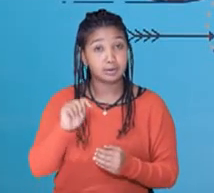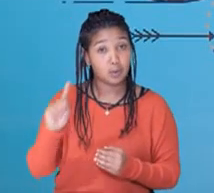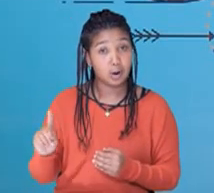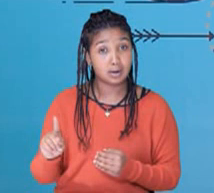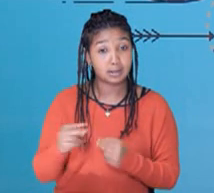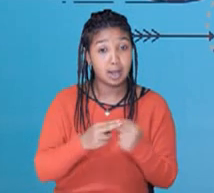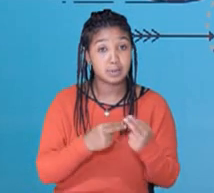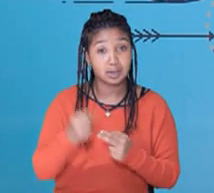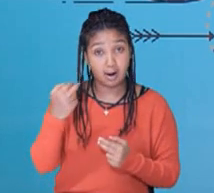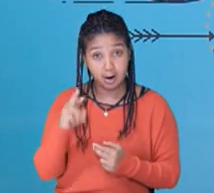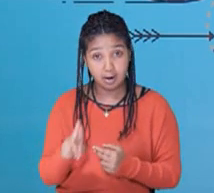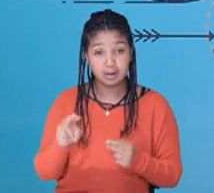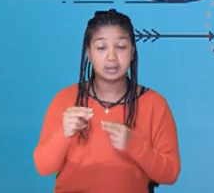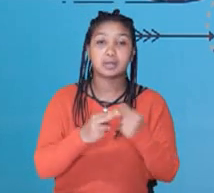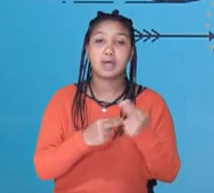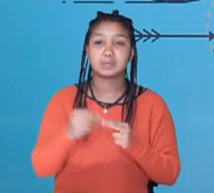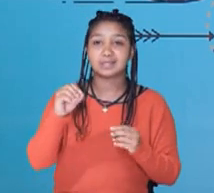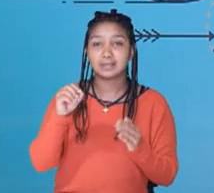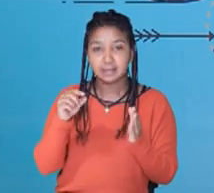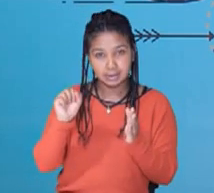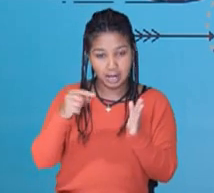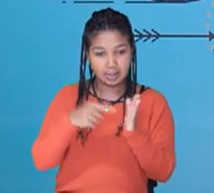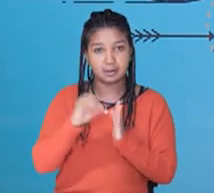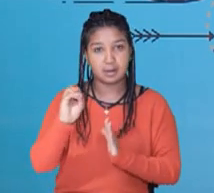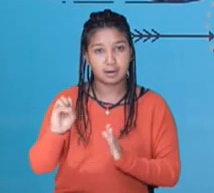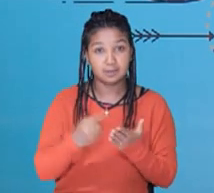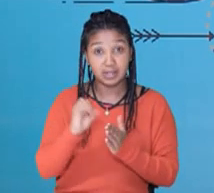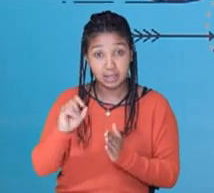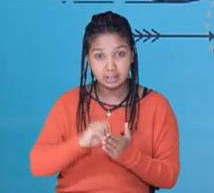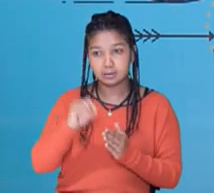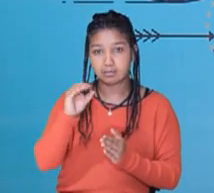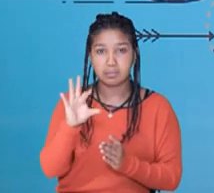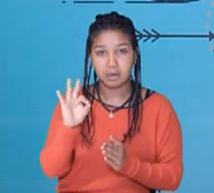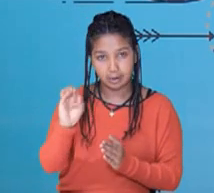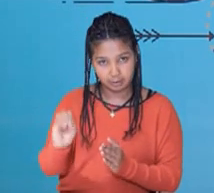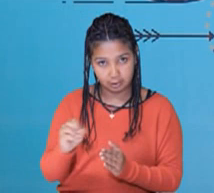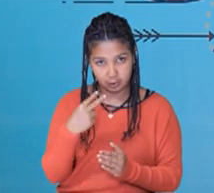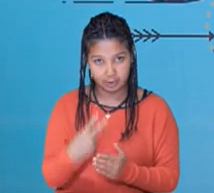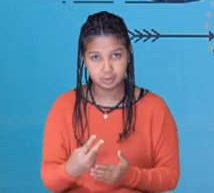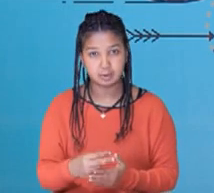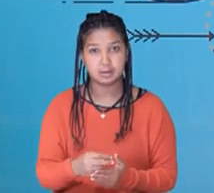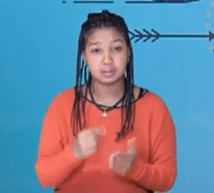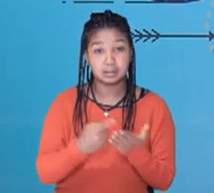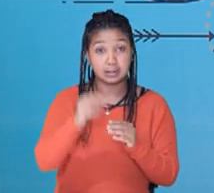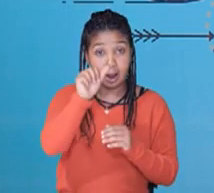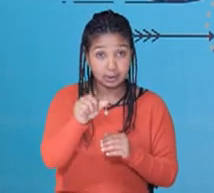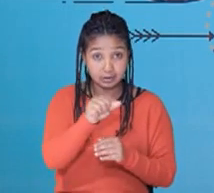T1 times R times sine theta. Usually theta in this case is 90. Look at here, this is the